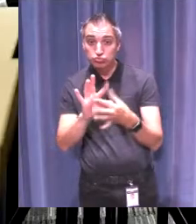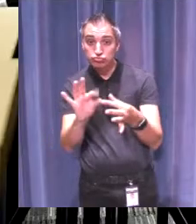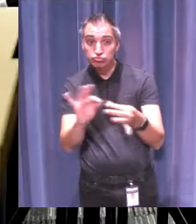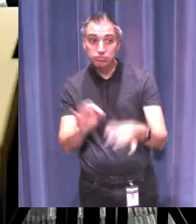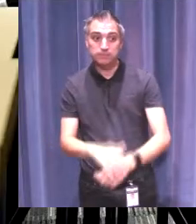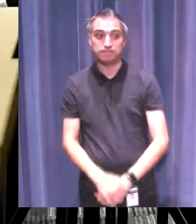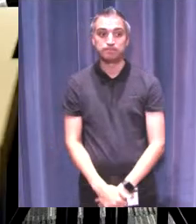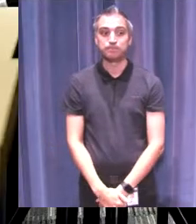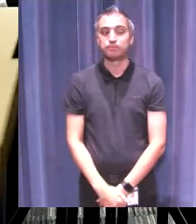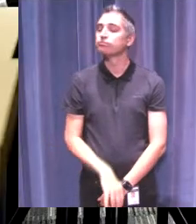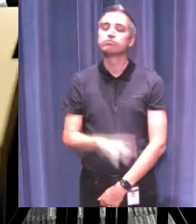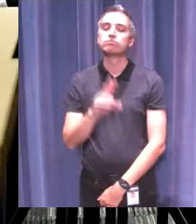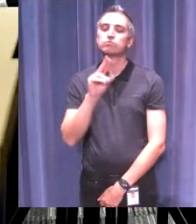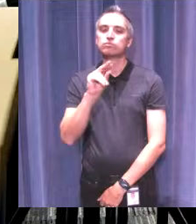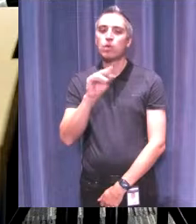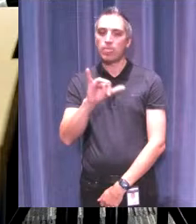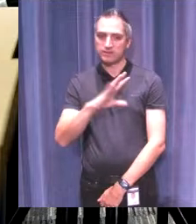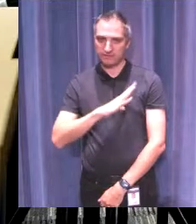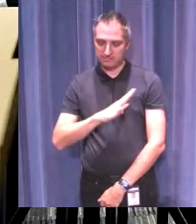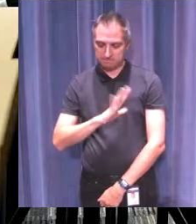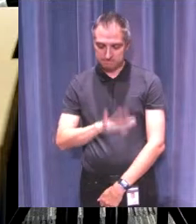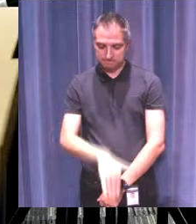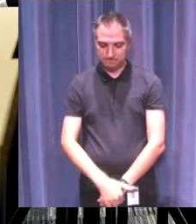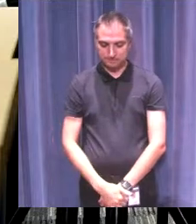No, that's fine.